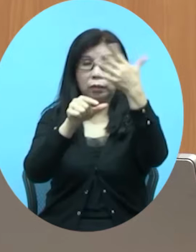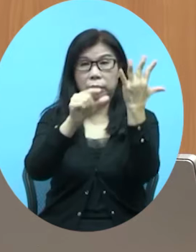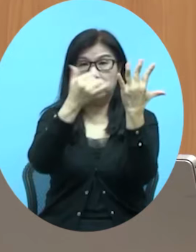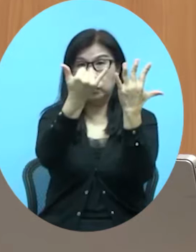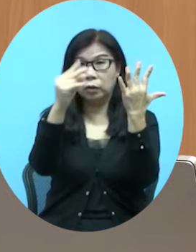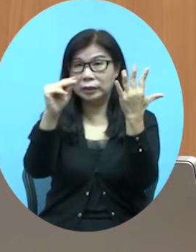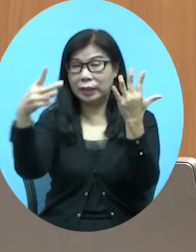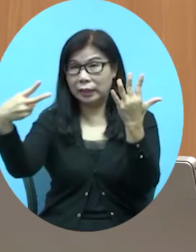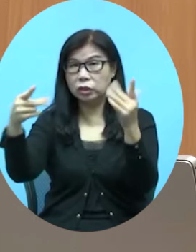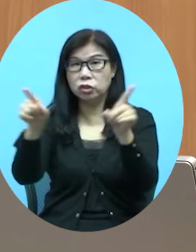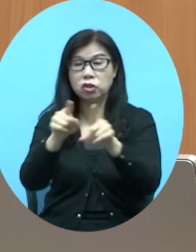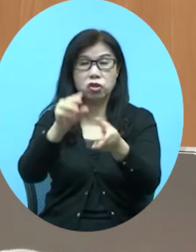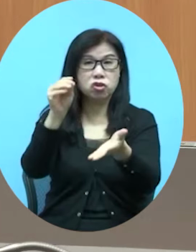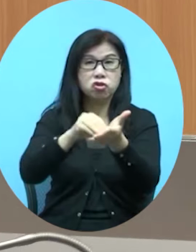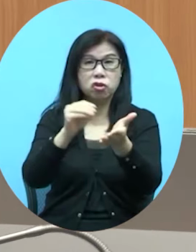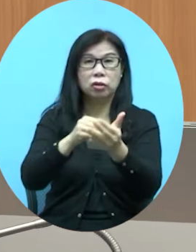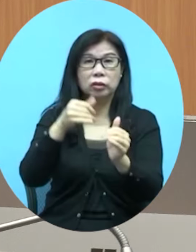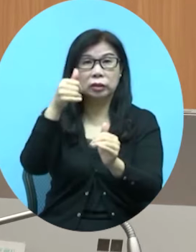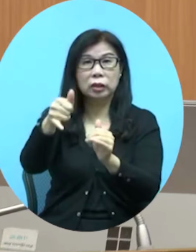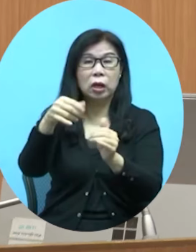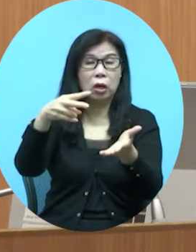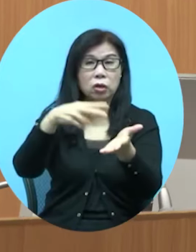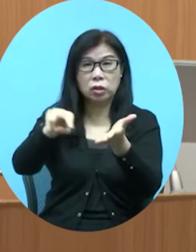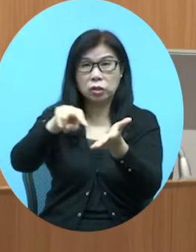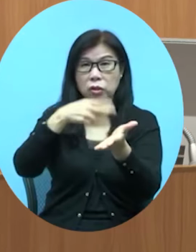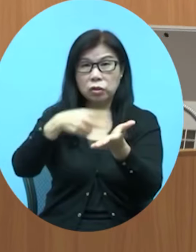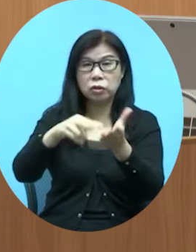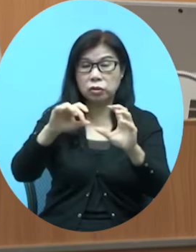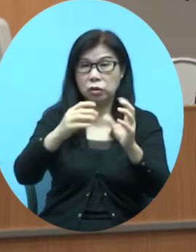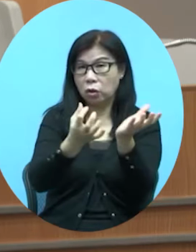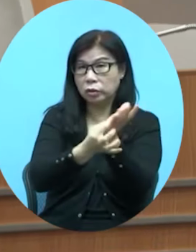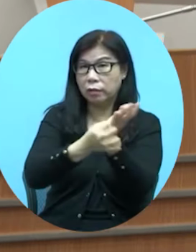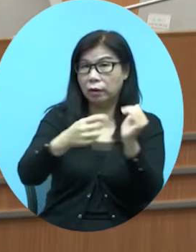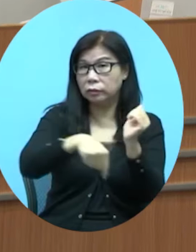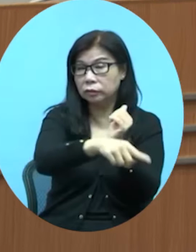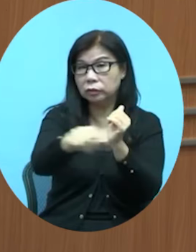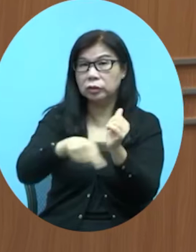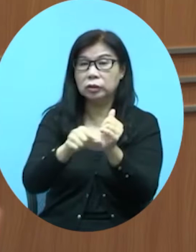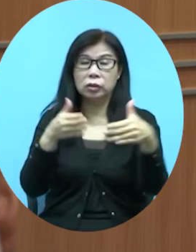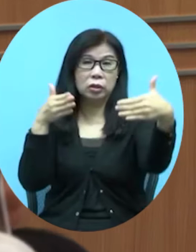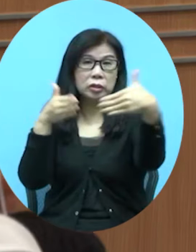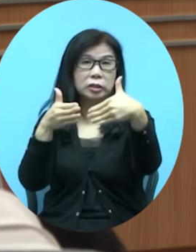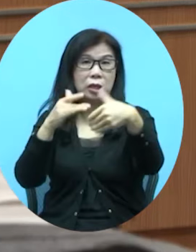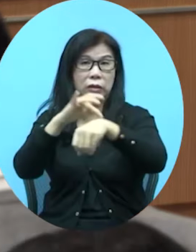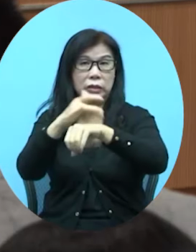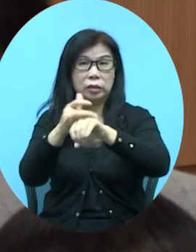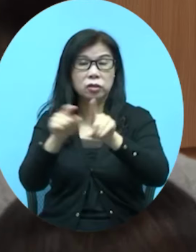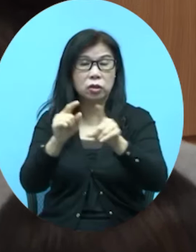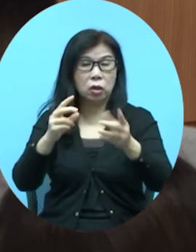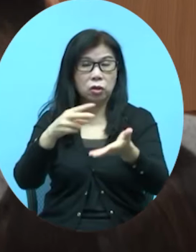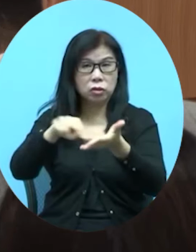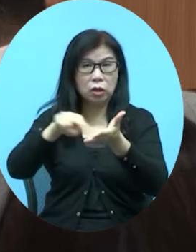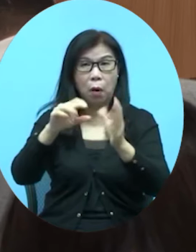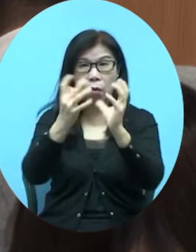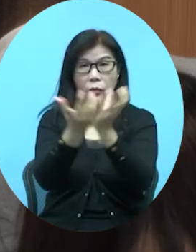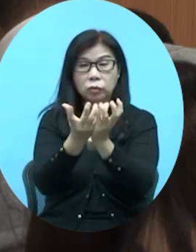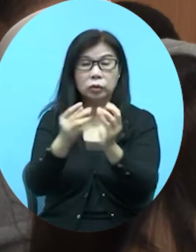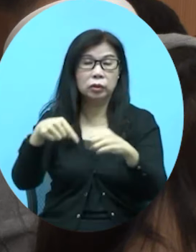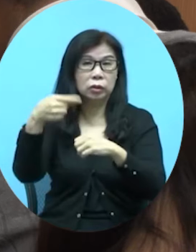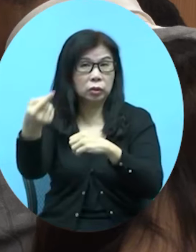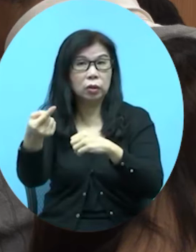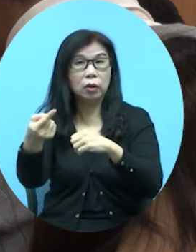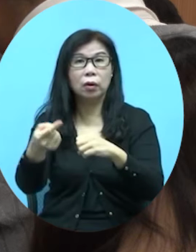determined they are able to meet the or will and the